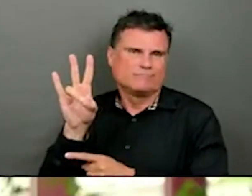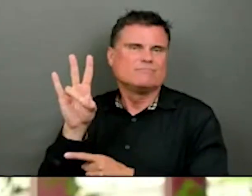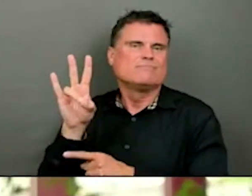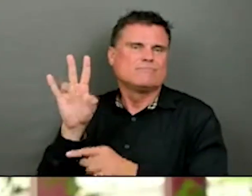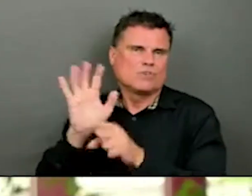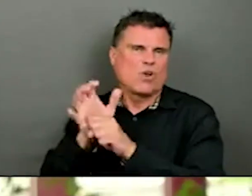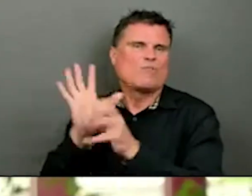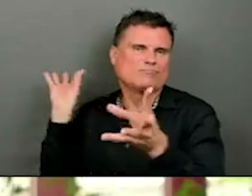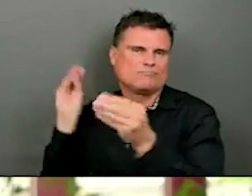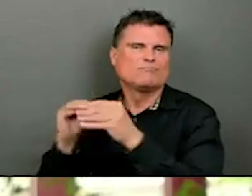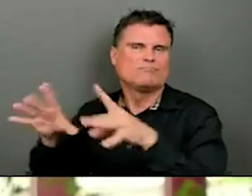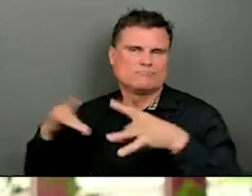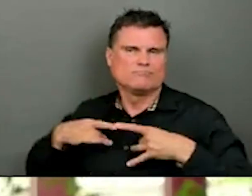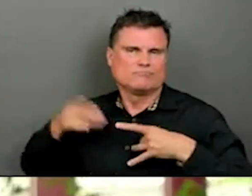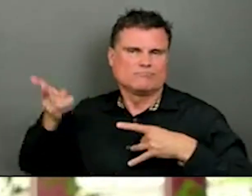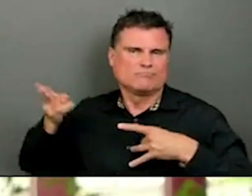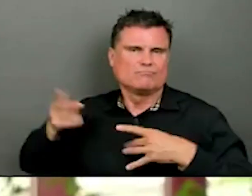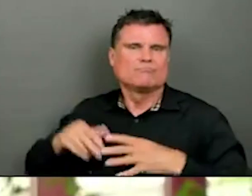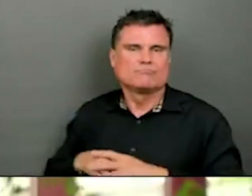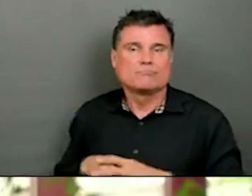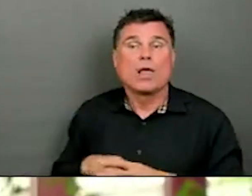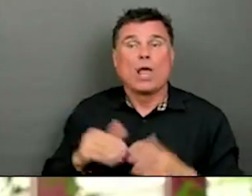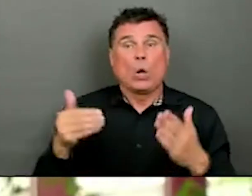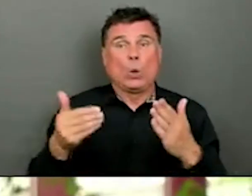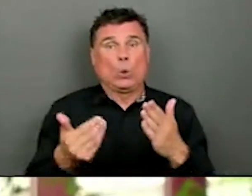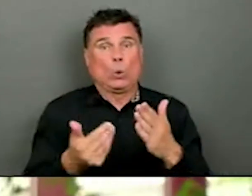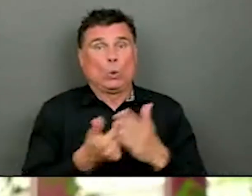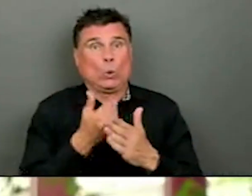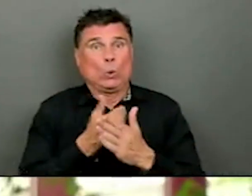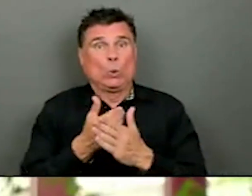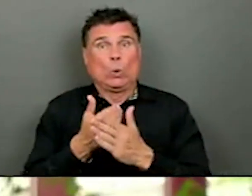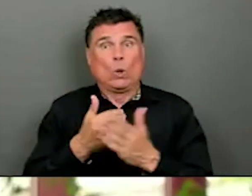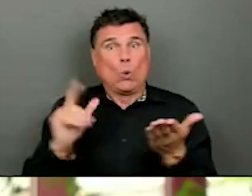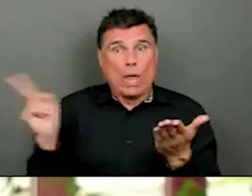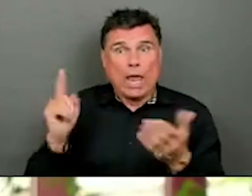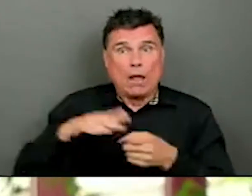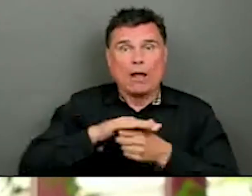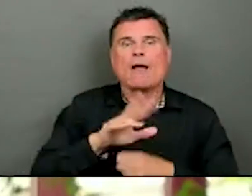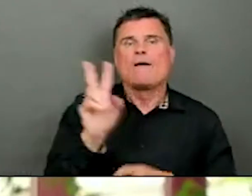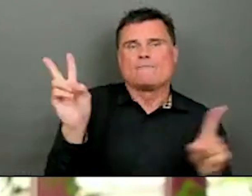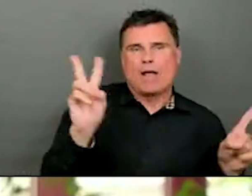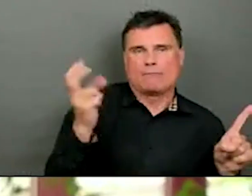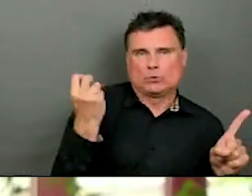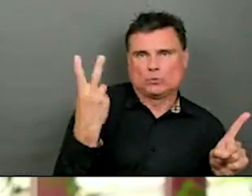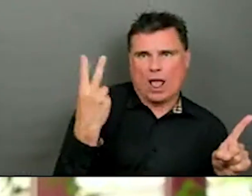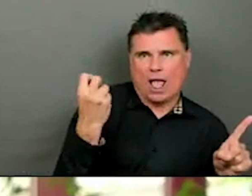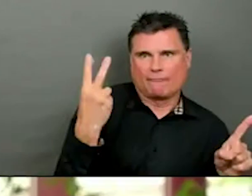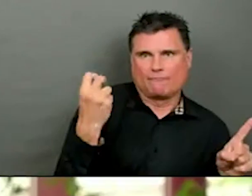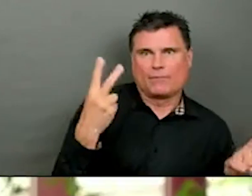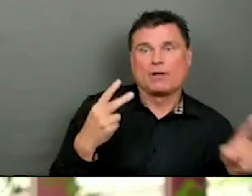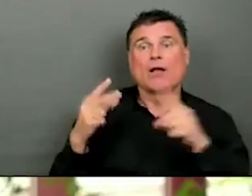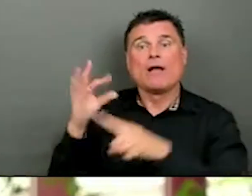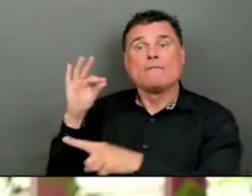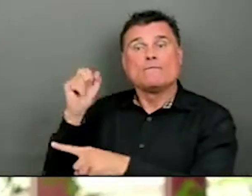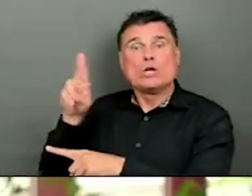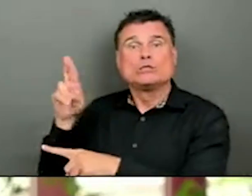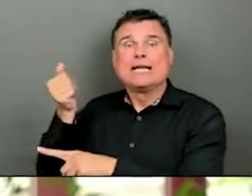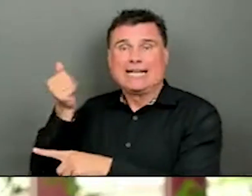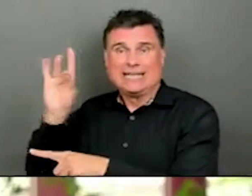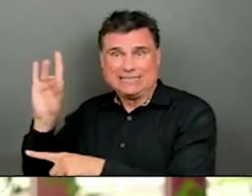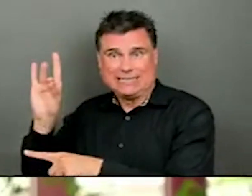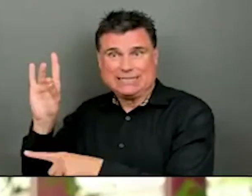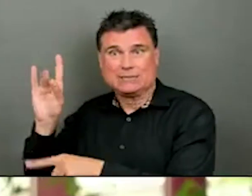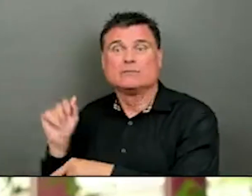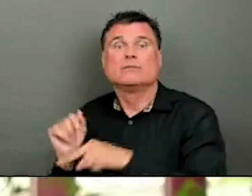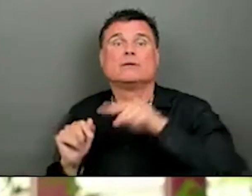147,187 people. Of the new cases, 12 are people who live in the Vancouver Coastal Health Authority, 18 are people in the Fraser Health